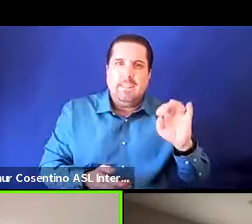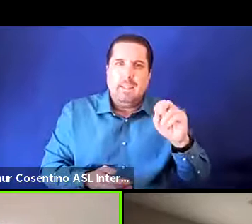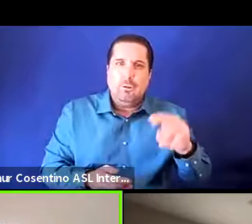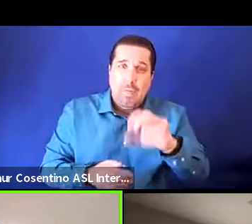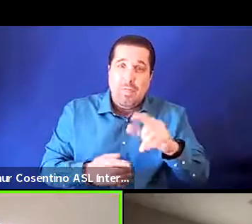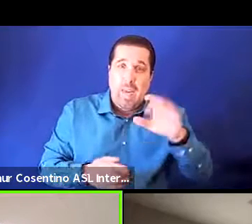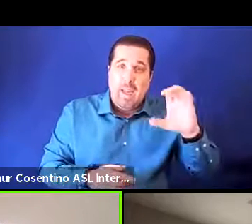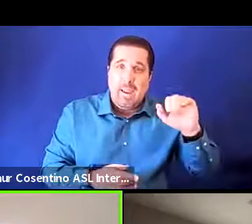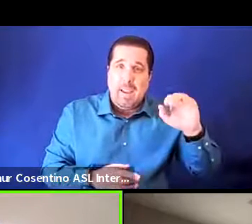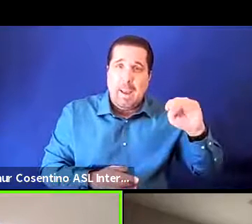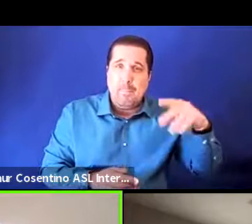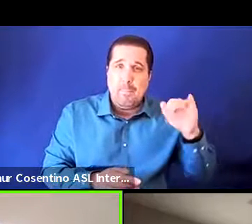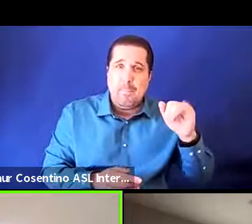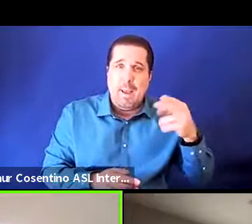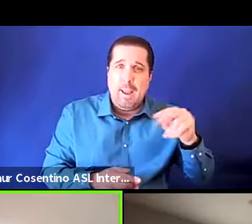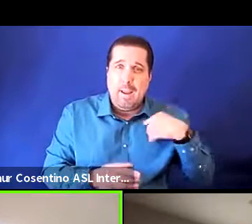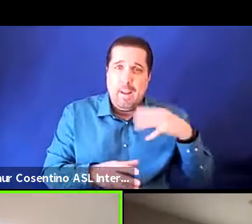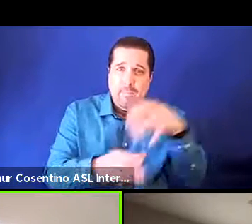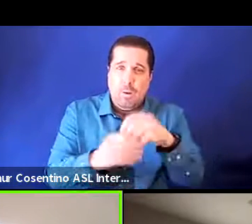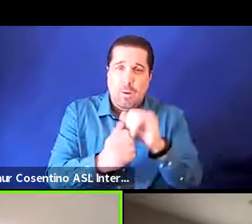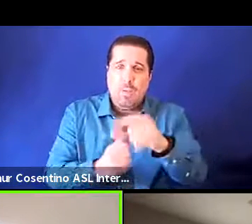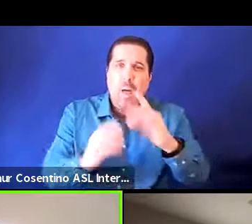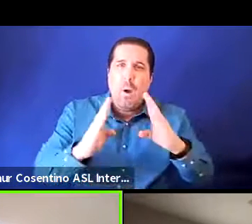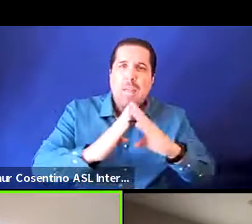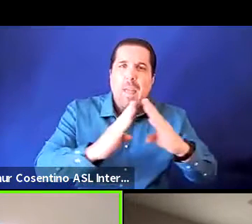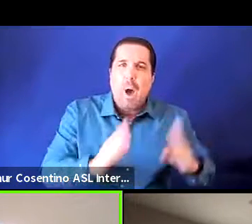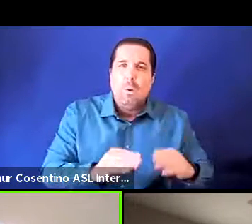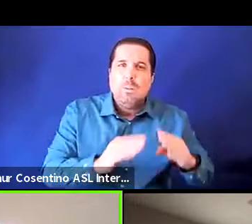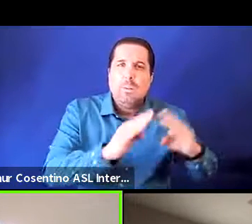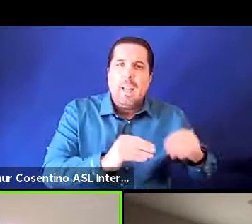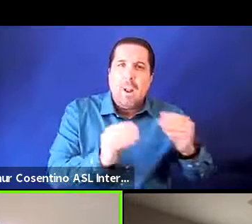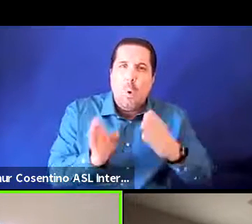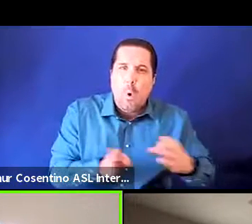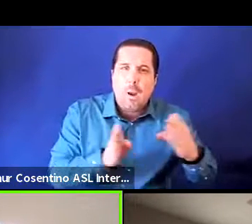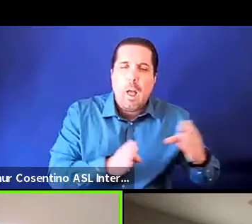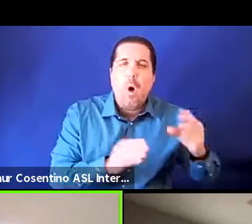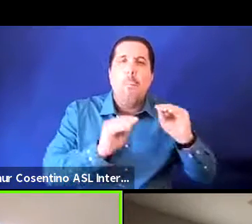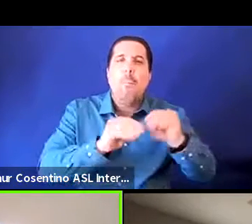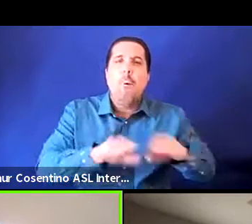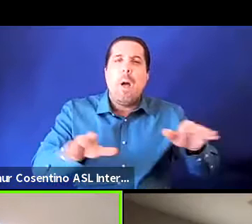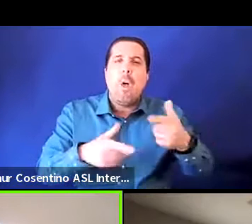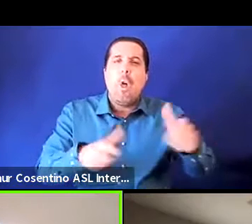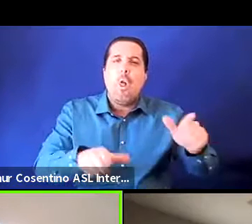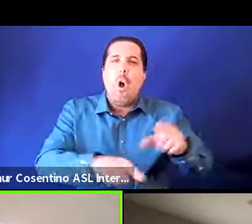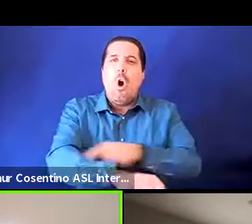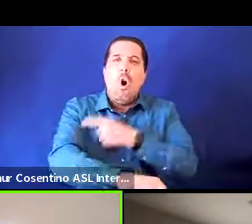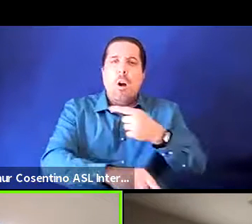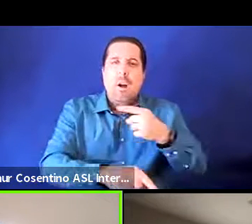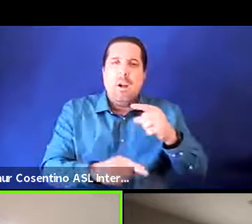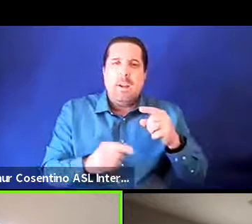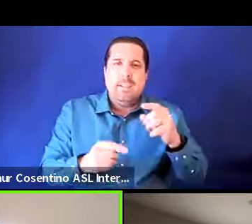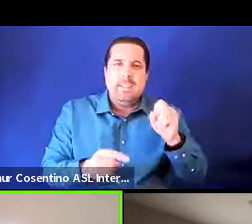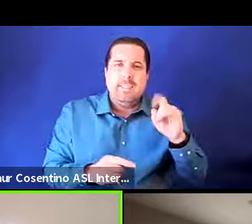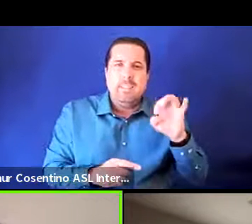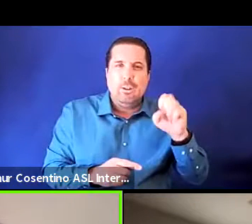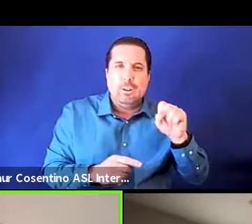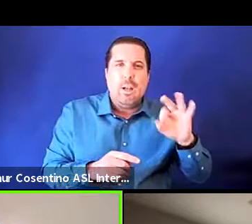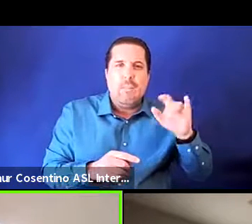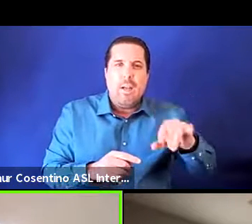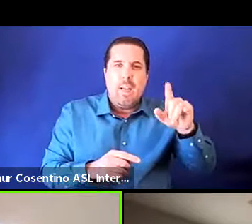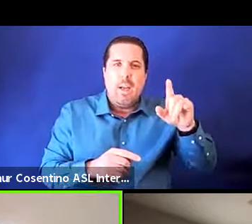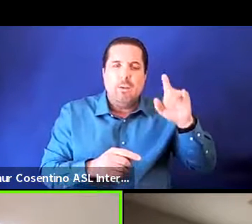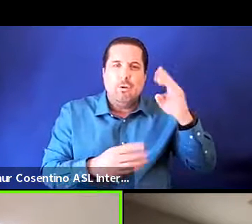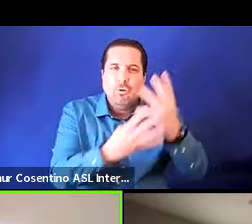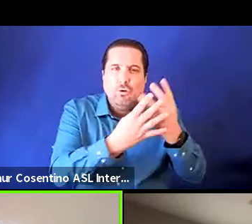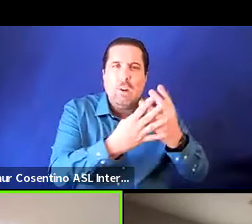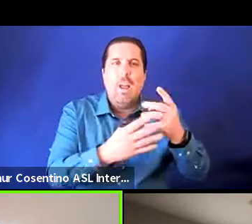though, was also seeing a friend in housing organizing put out this long series of tweets of how the jails expansion plan was also going to displace working